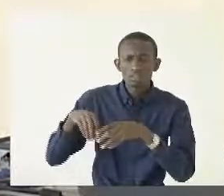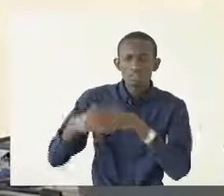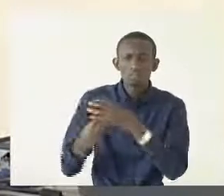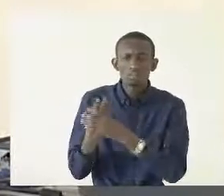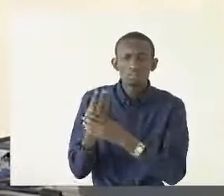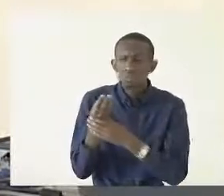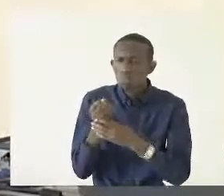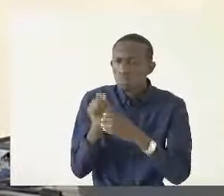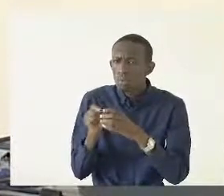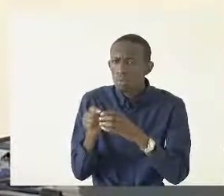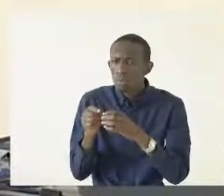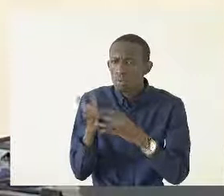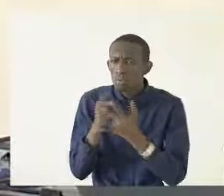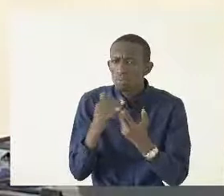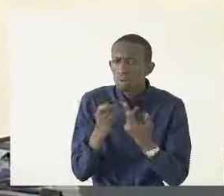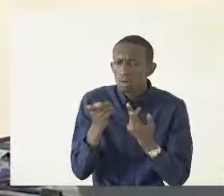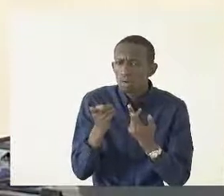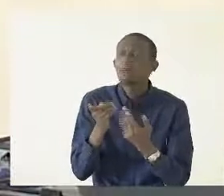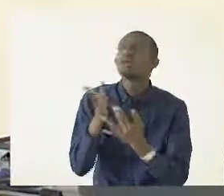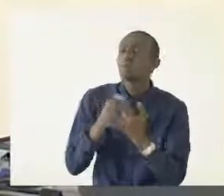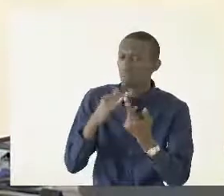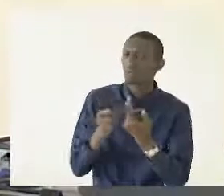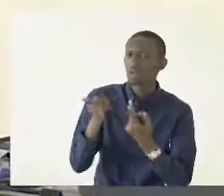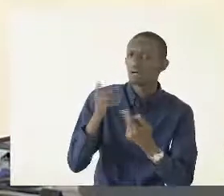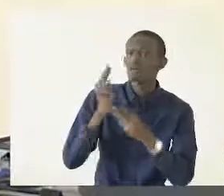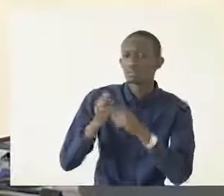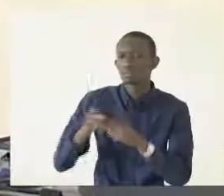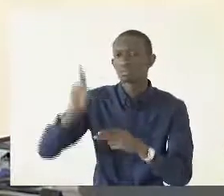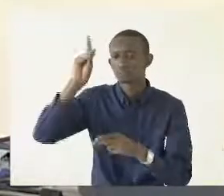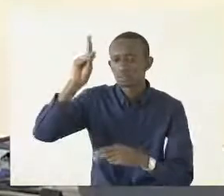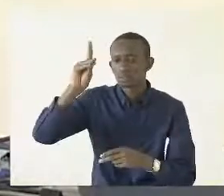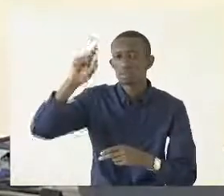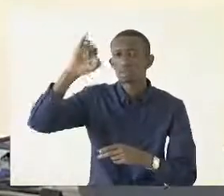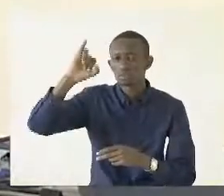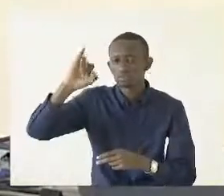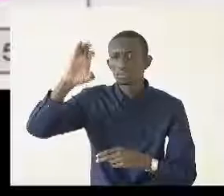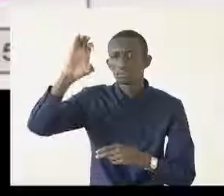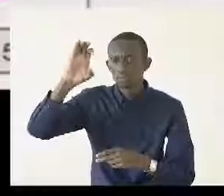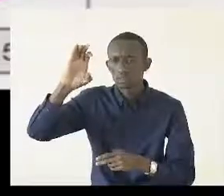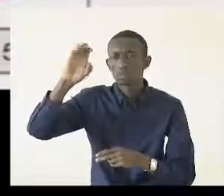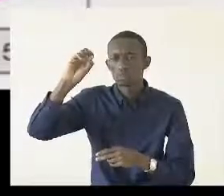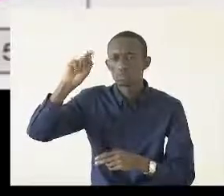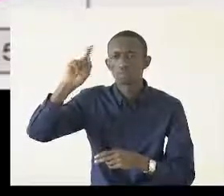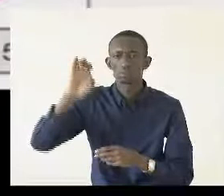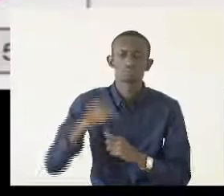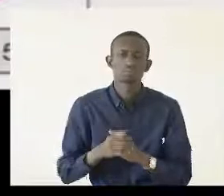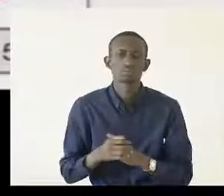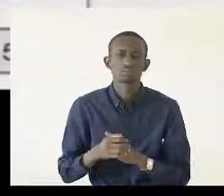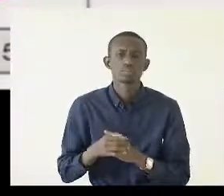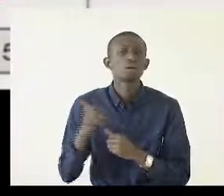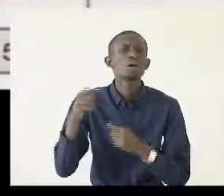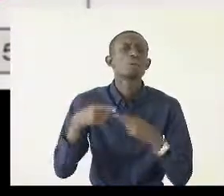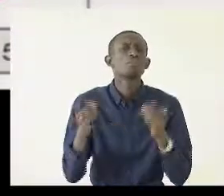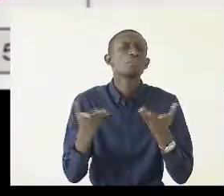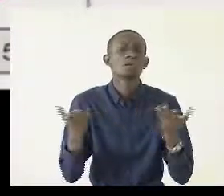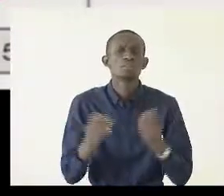a dicot because it has two cotyledons. How are they different?